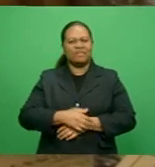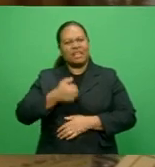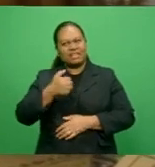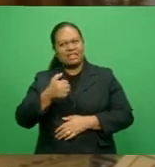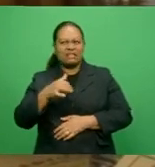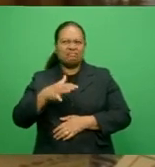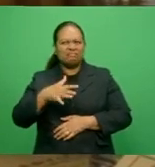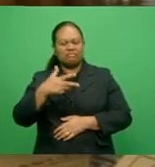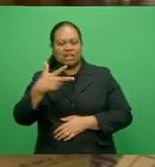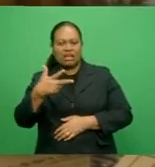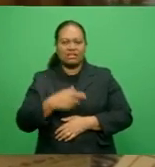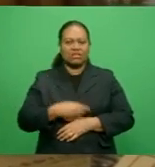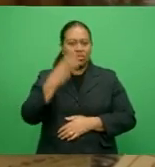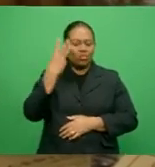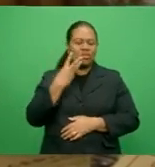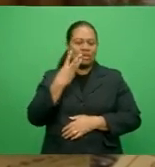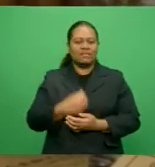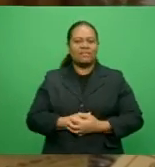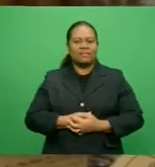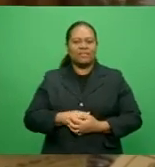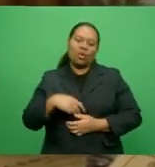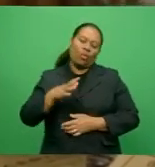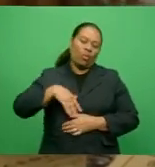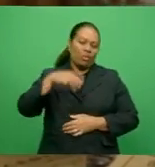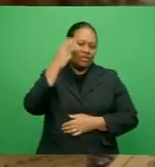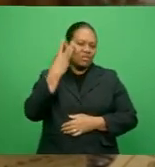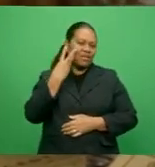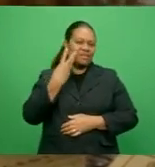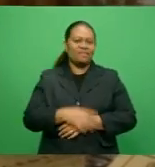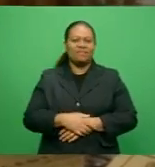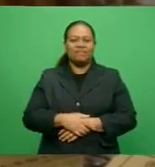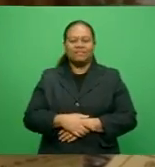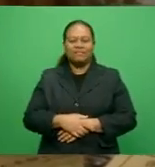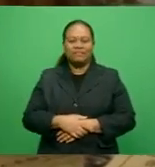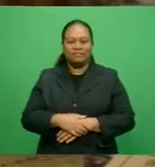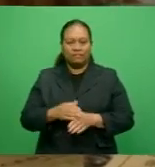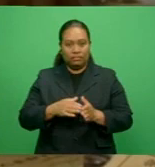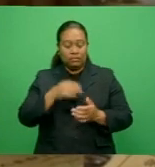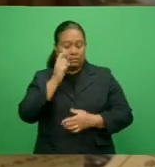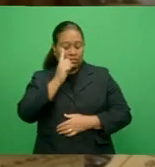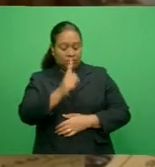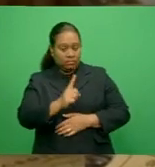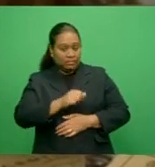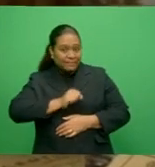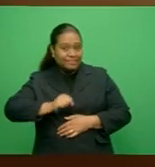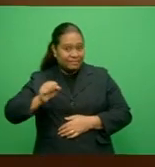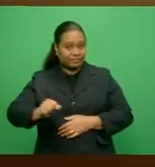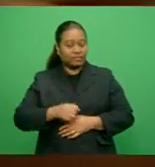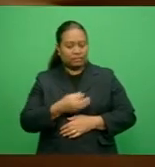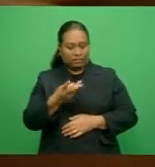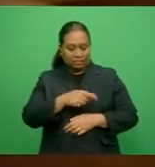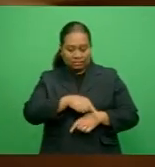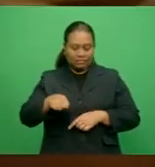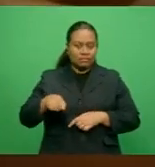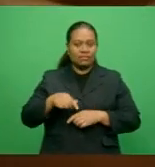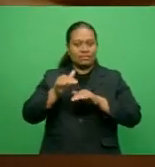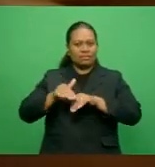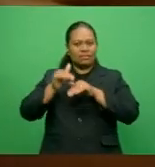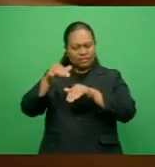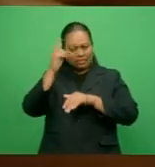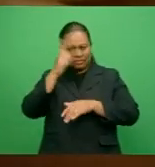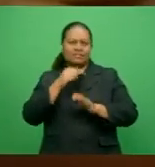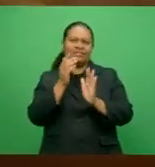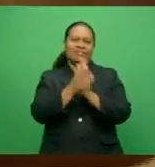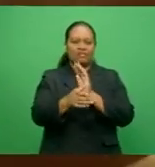them were the ladies. Varman says if taken seriously, some of these participants can even make